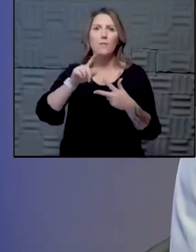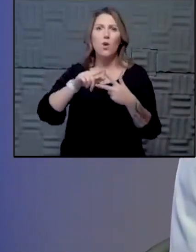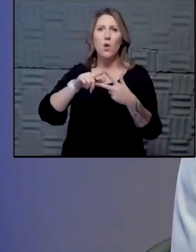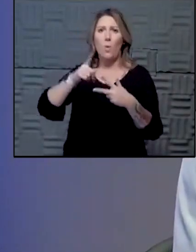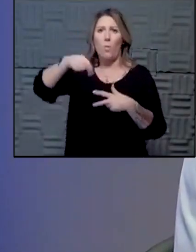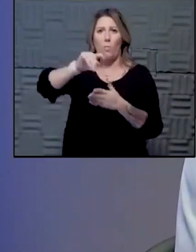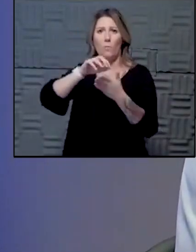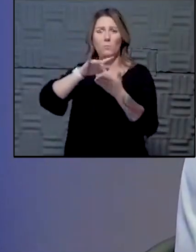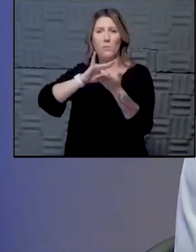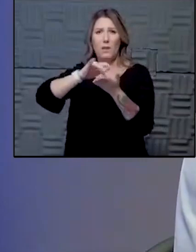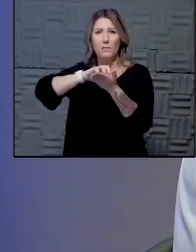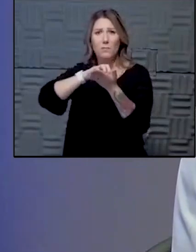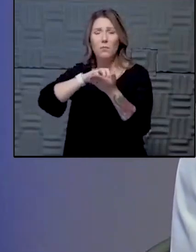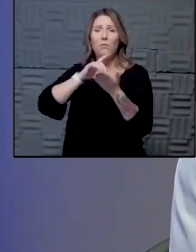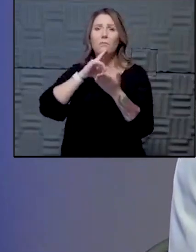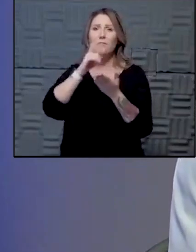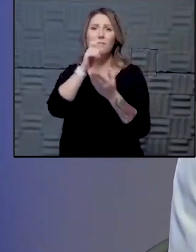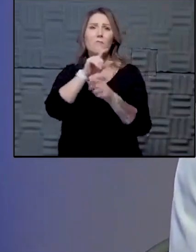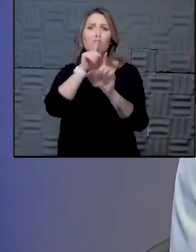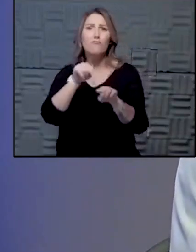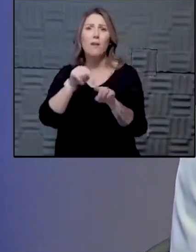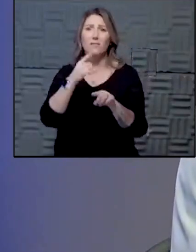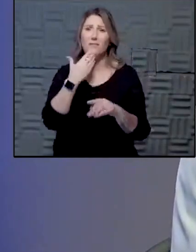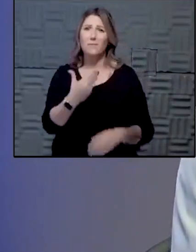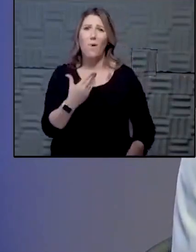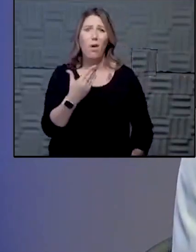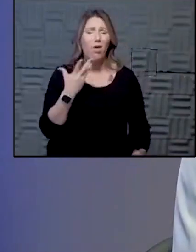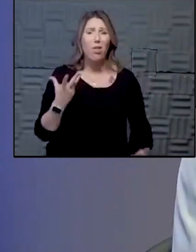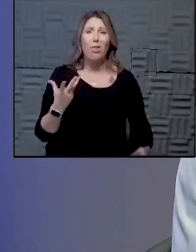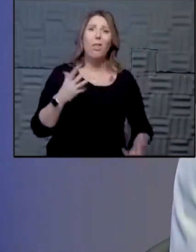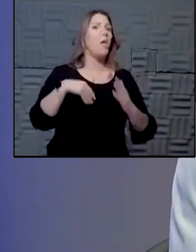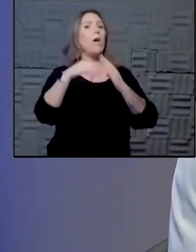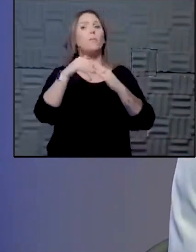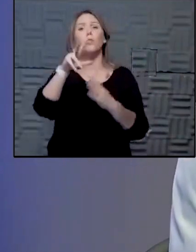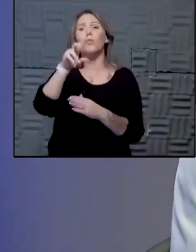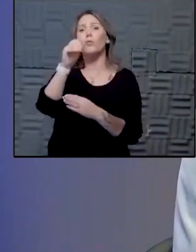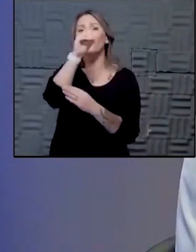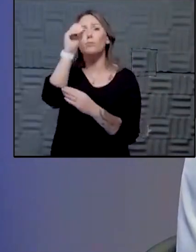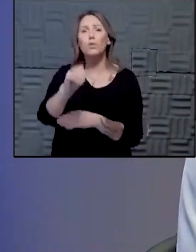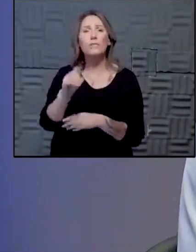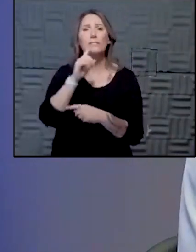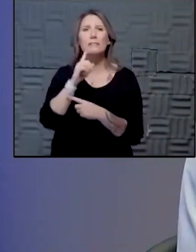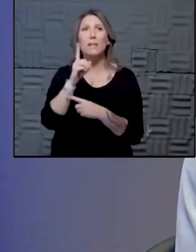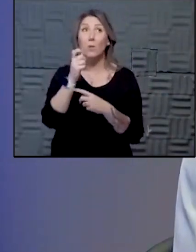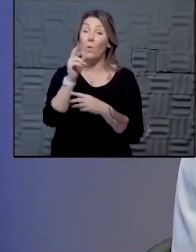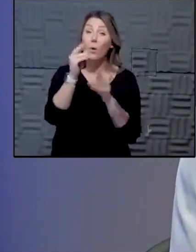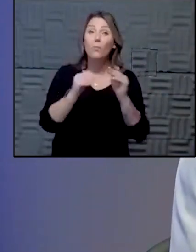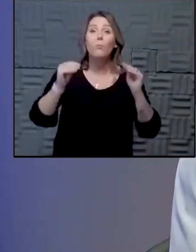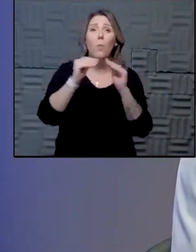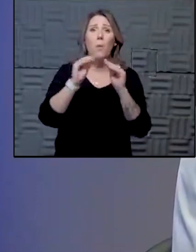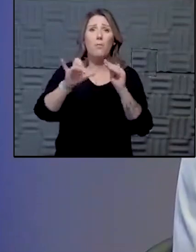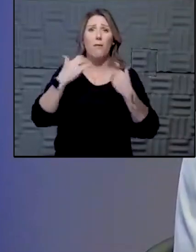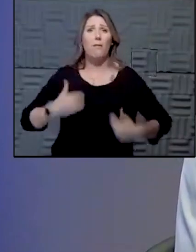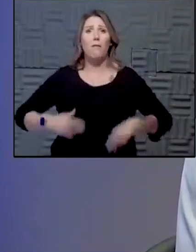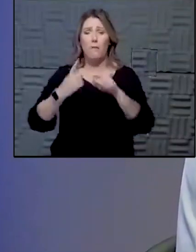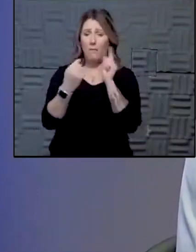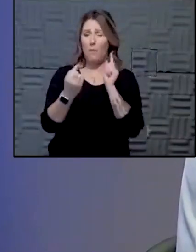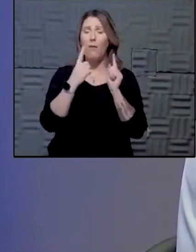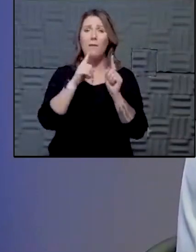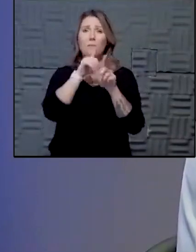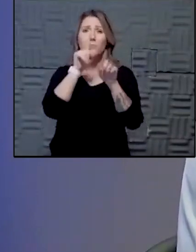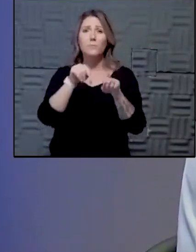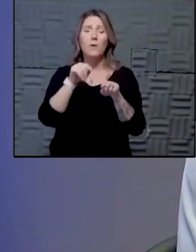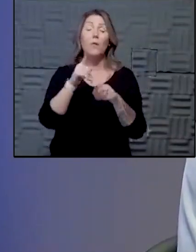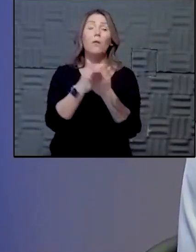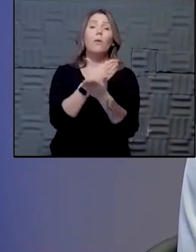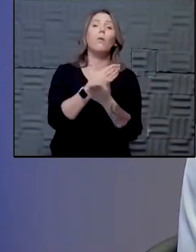they don't react as well, and up to 30% or more people will not mount that antibody response. There's also new